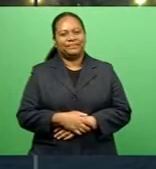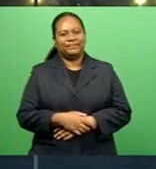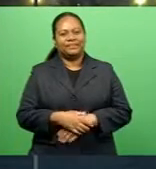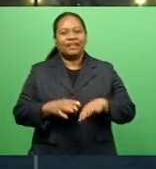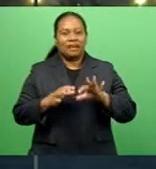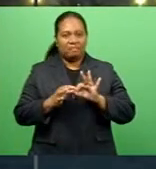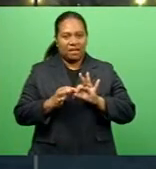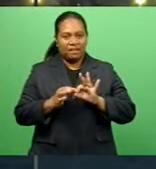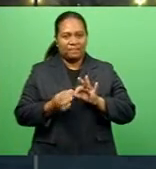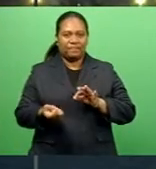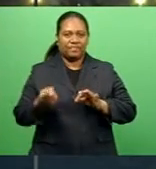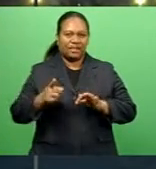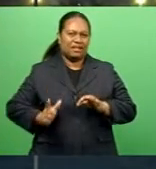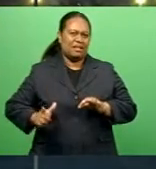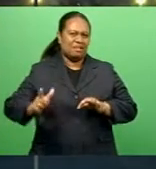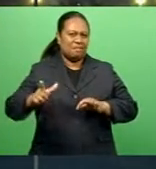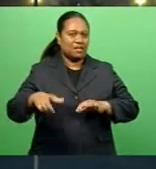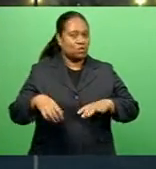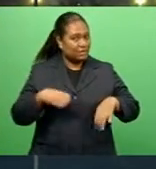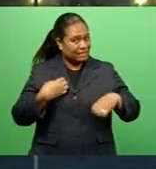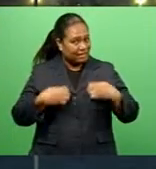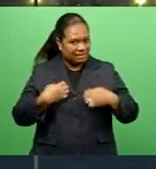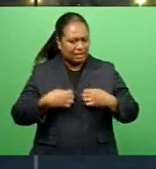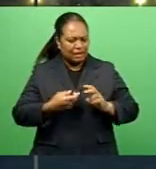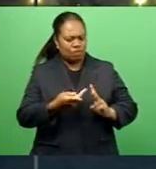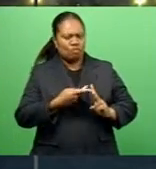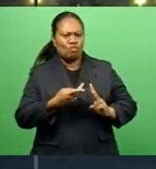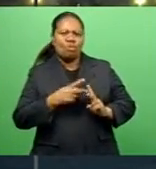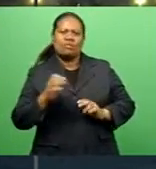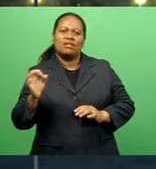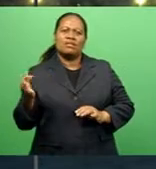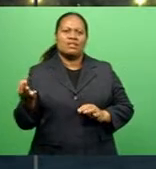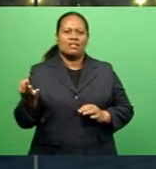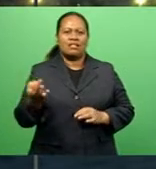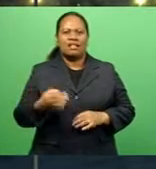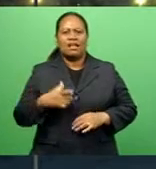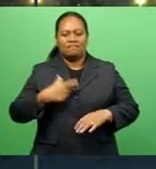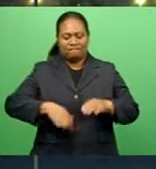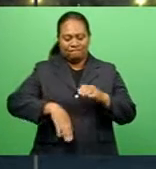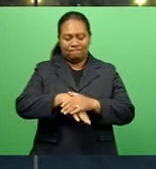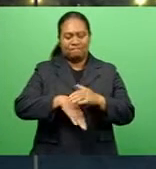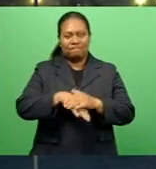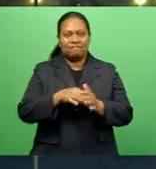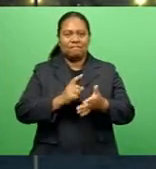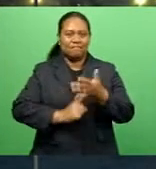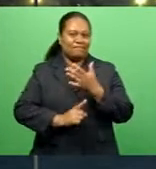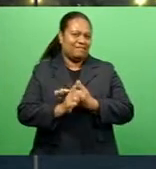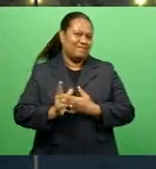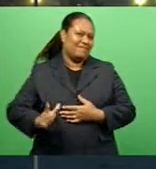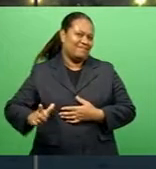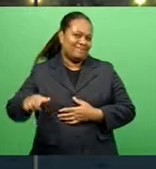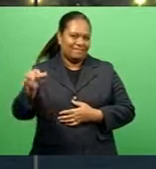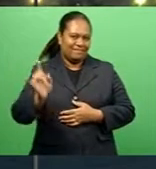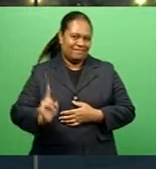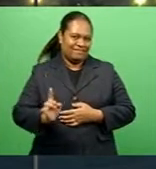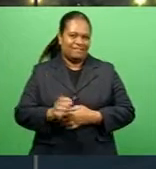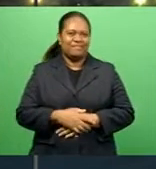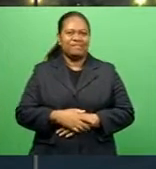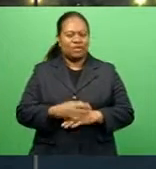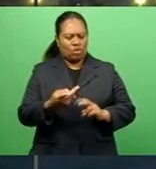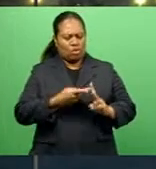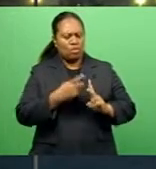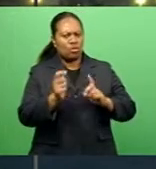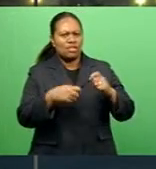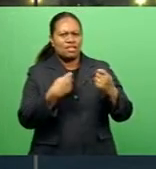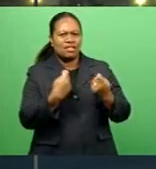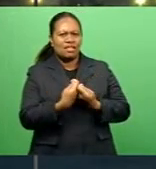Ba held Lambasa to a thrilling 0-0 draw in the Digicel Premier League opener at Subrel Park today. Both teams